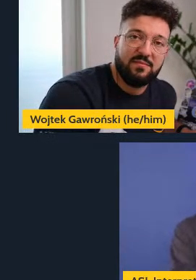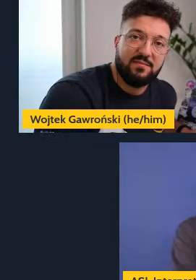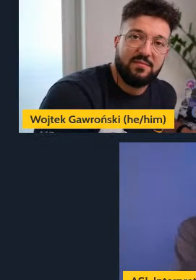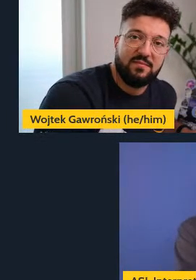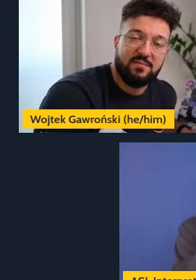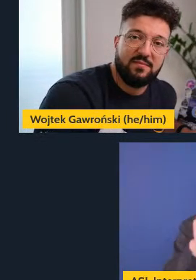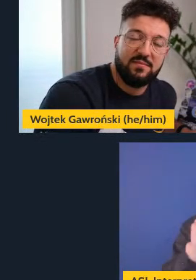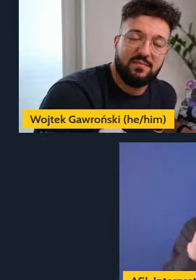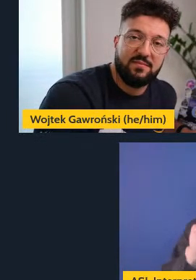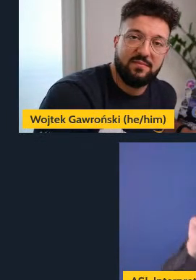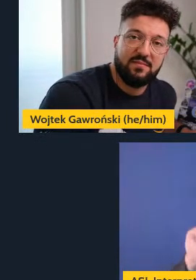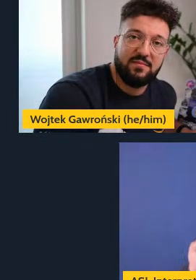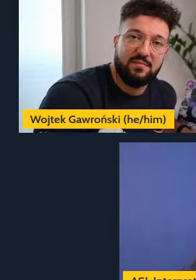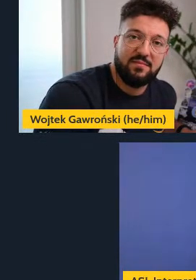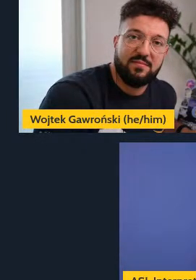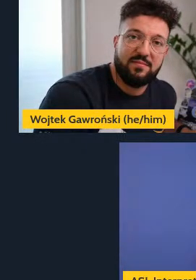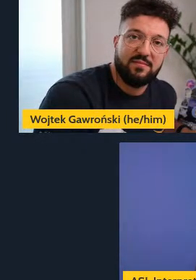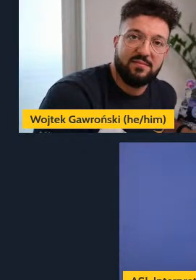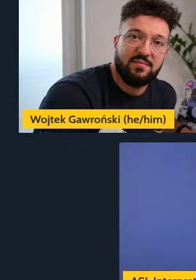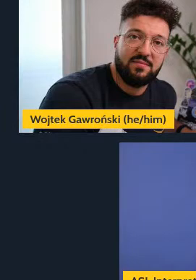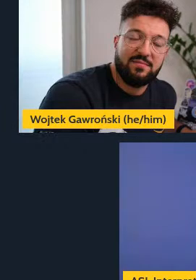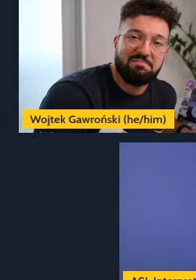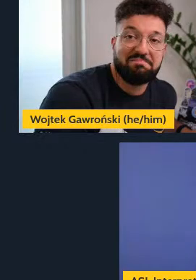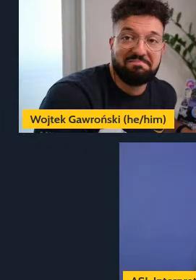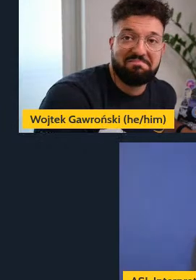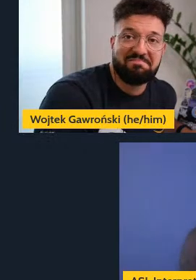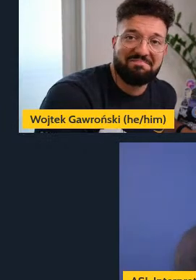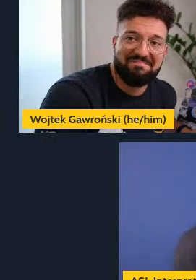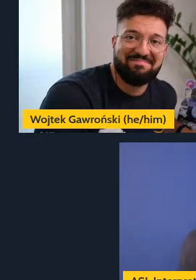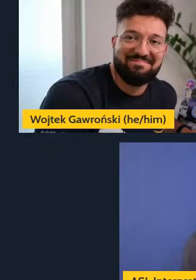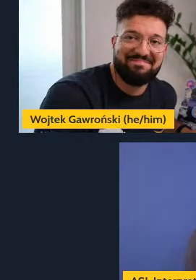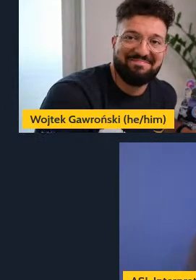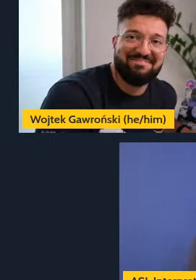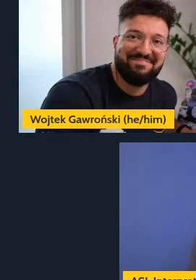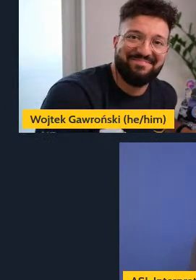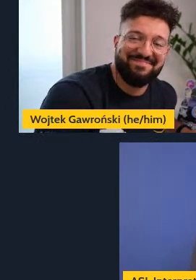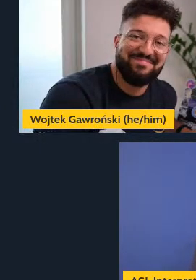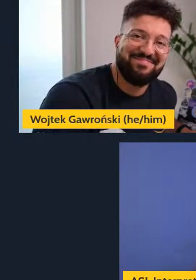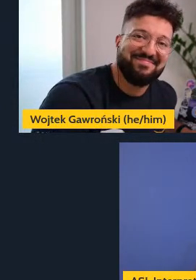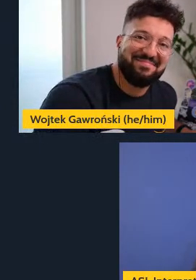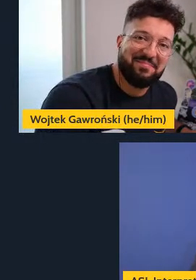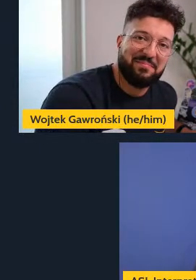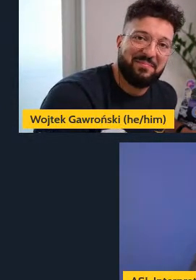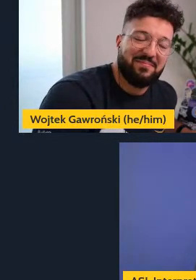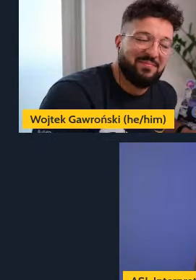with CDK versus using Python with it? I definitely felt